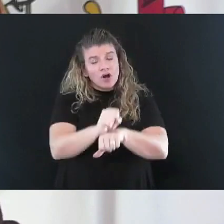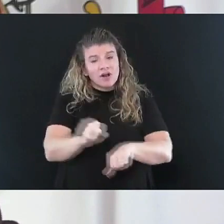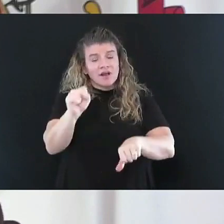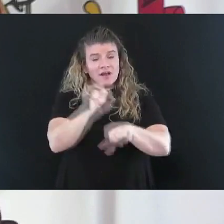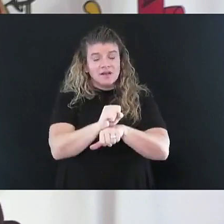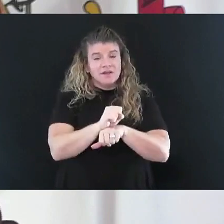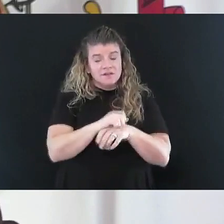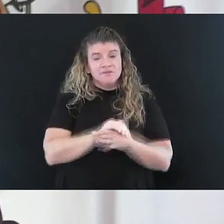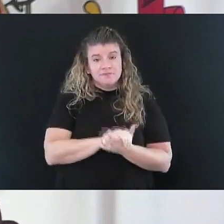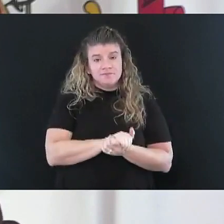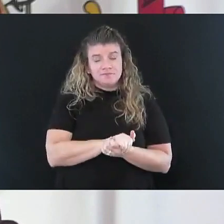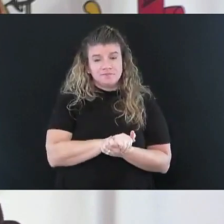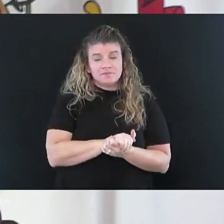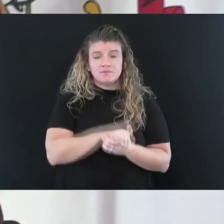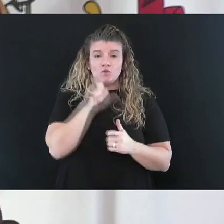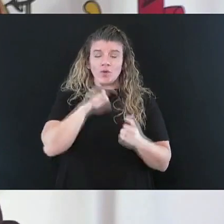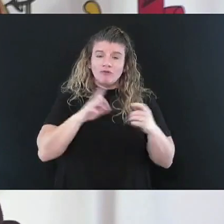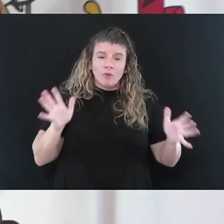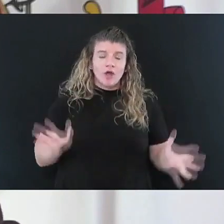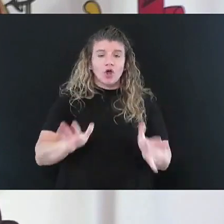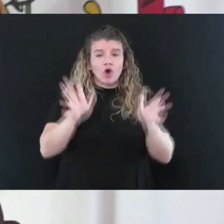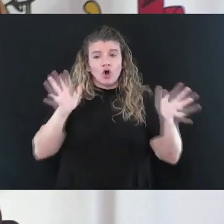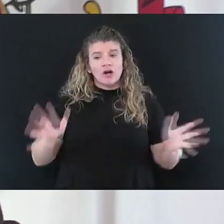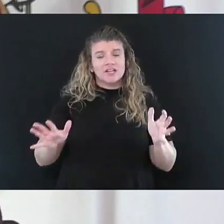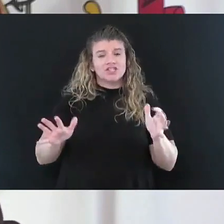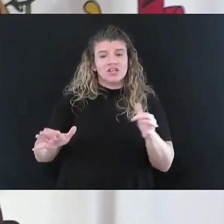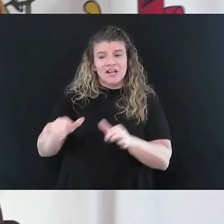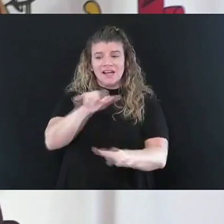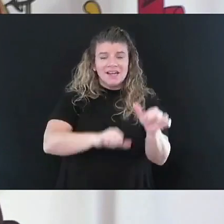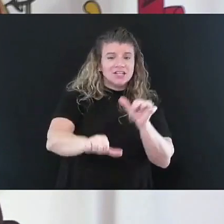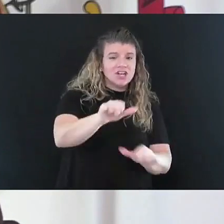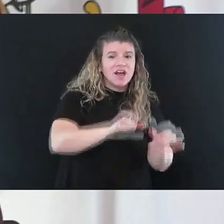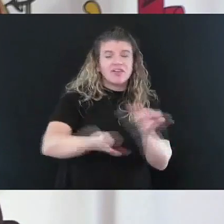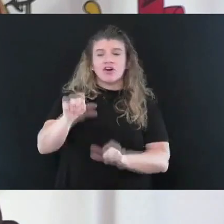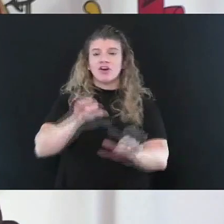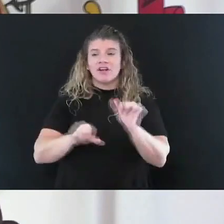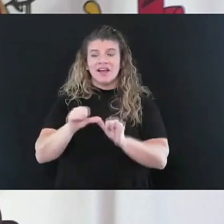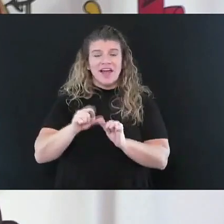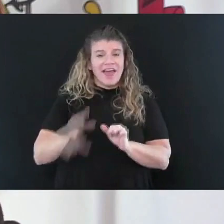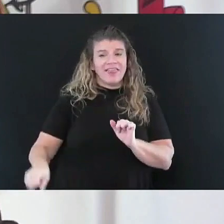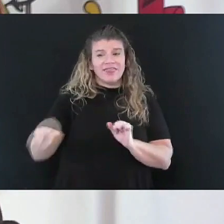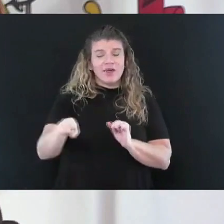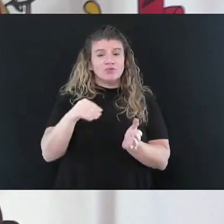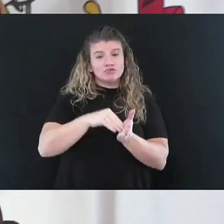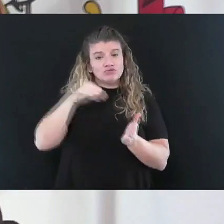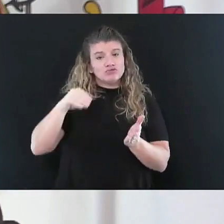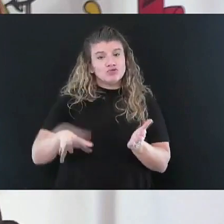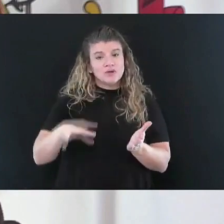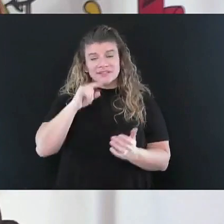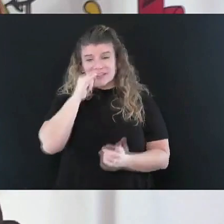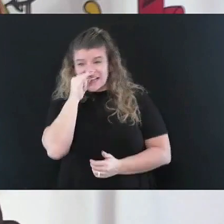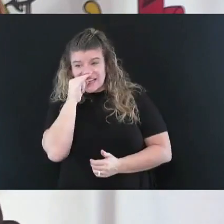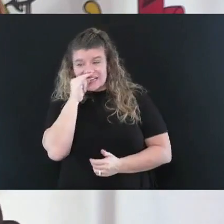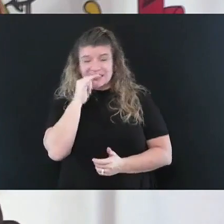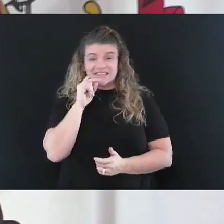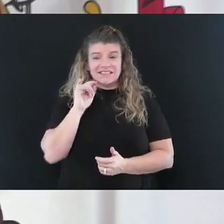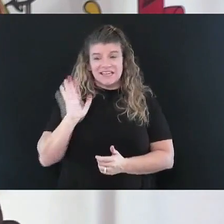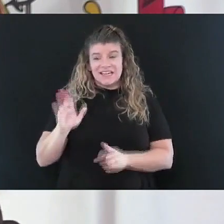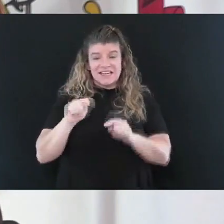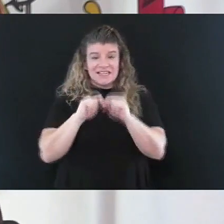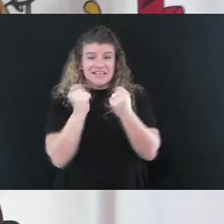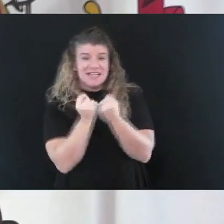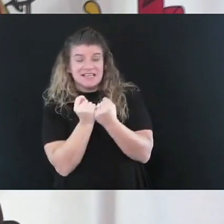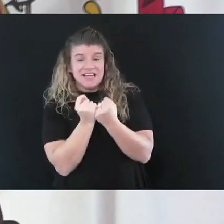and everything, and encourage all those kids that maybe, maybe the team is just